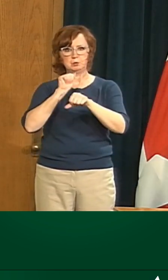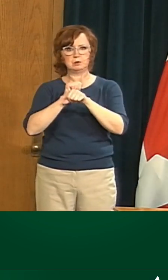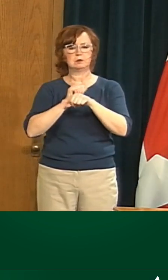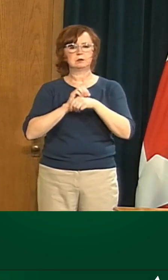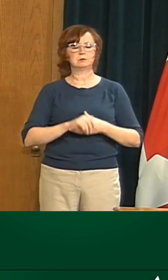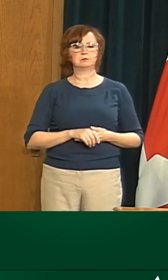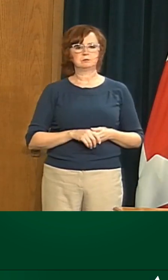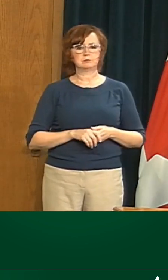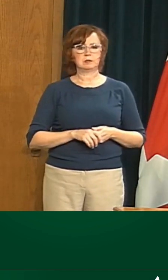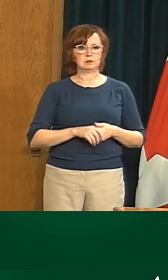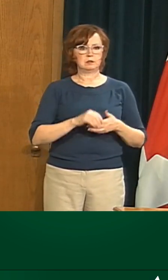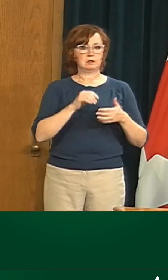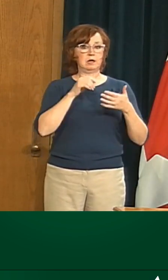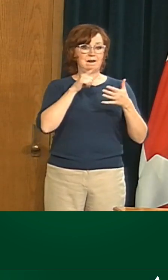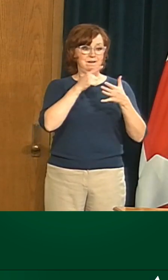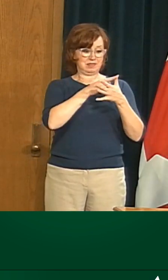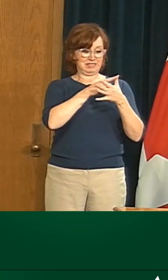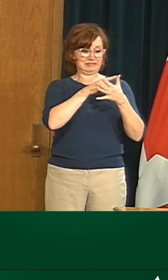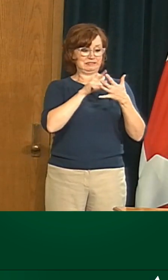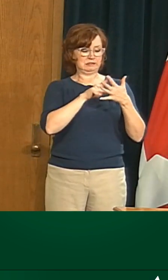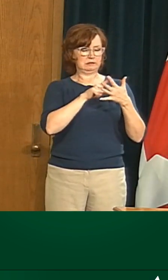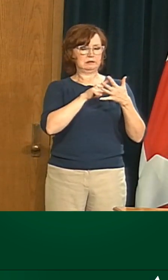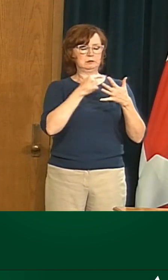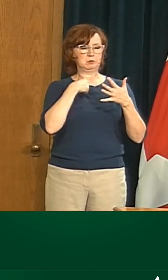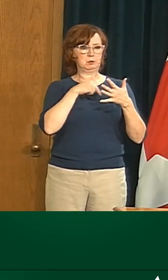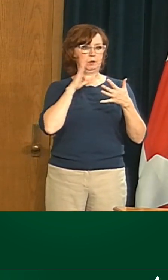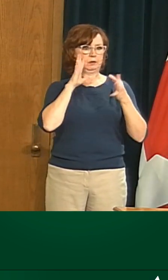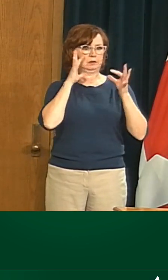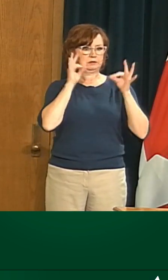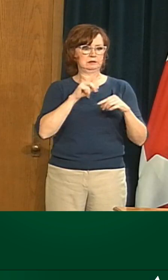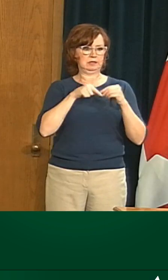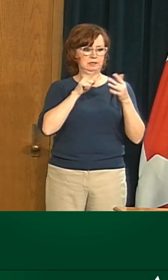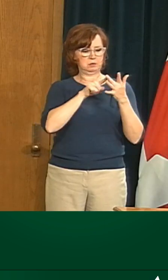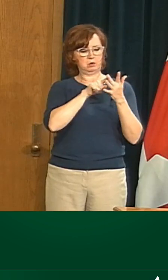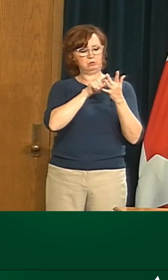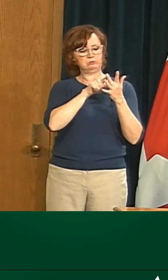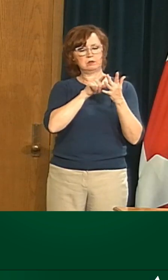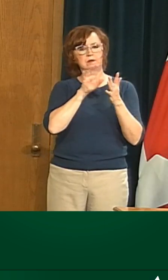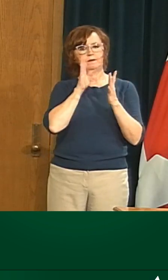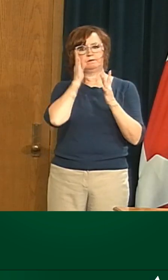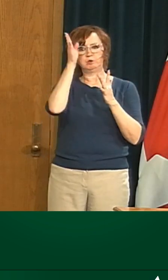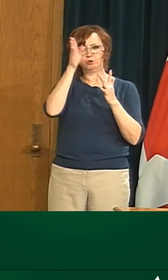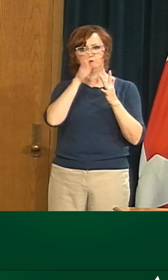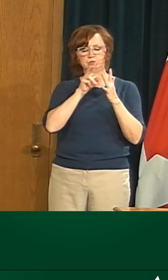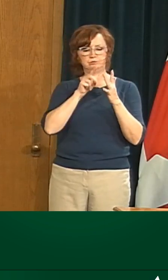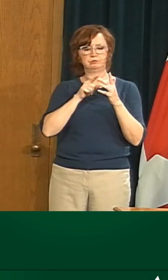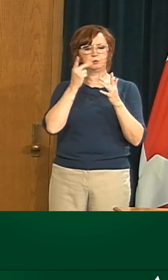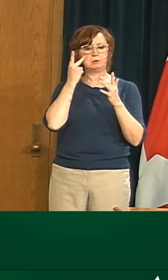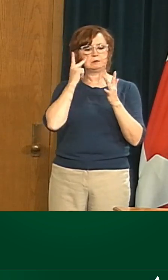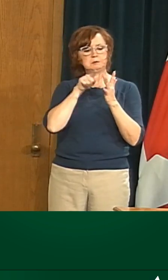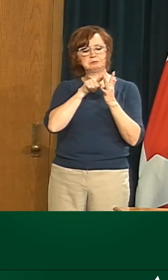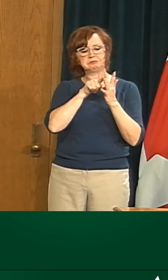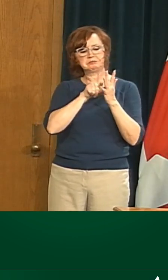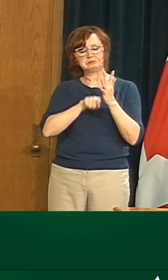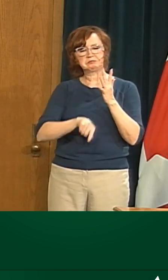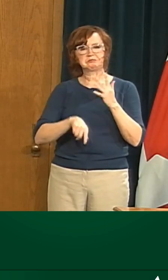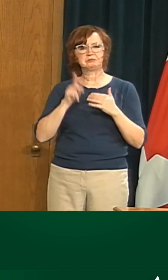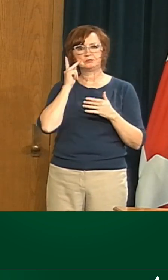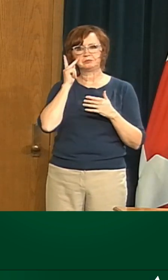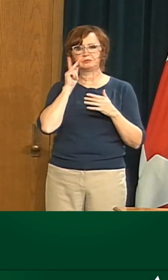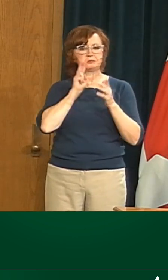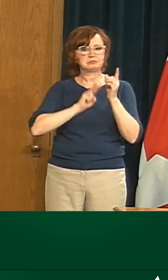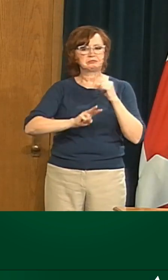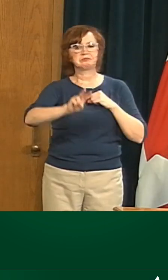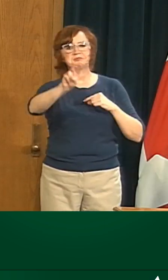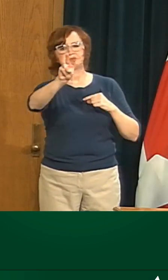So I don't think it's a time yet for us to make comment on large public gatherings. We just don't have the information at this